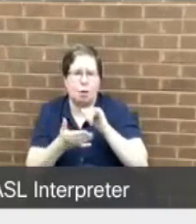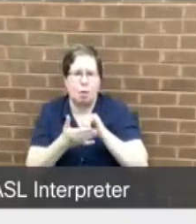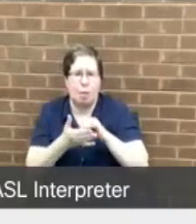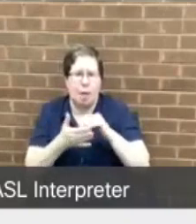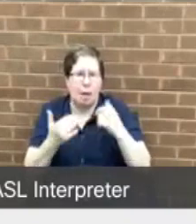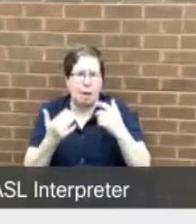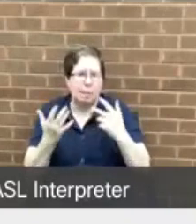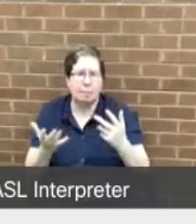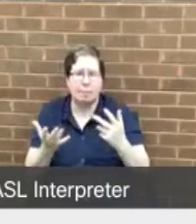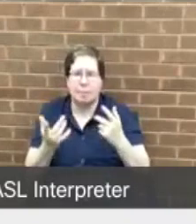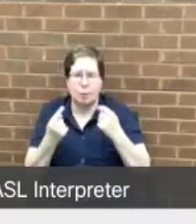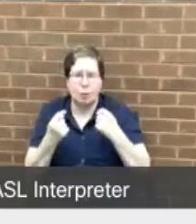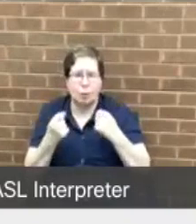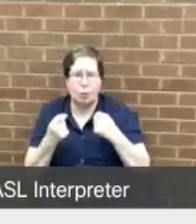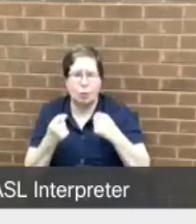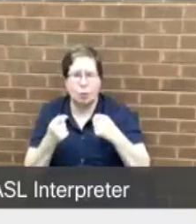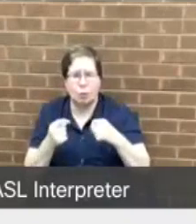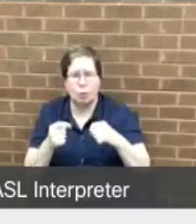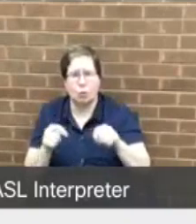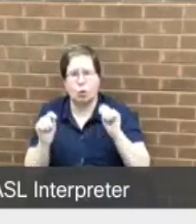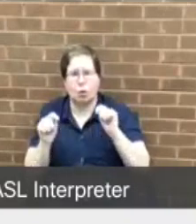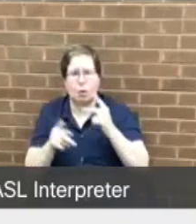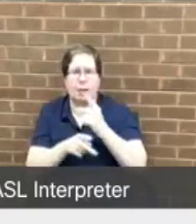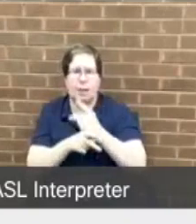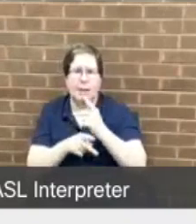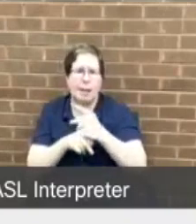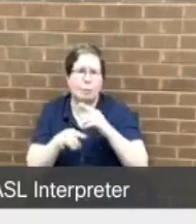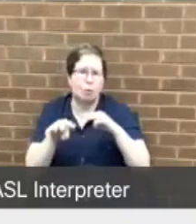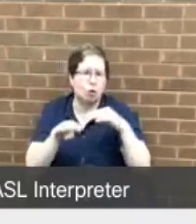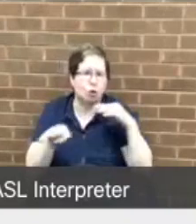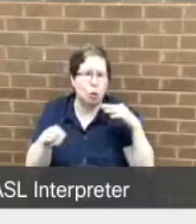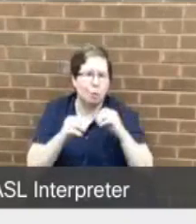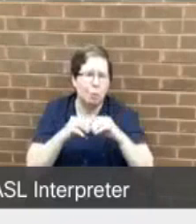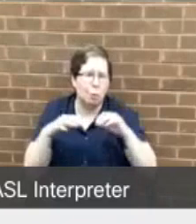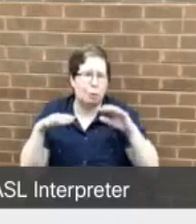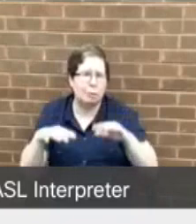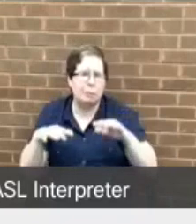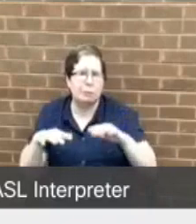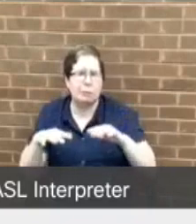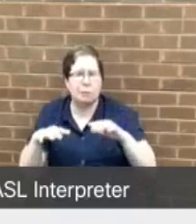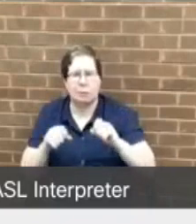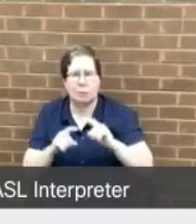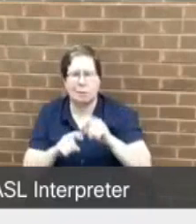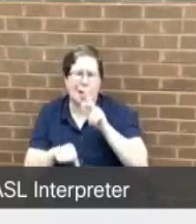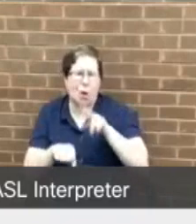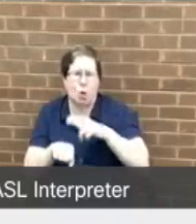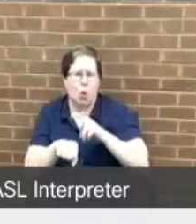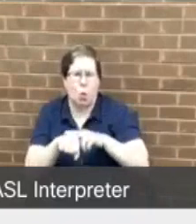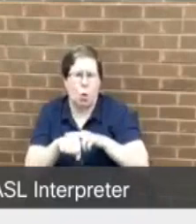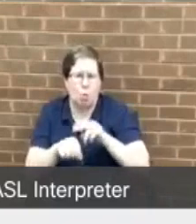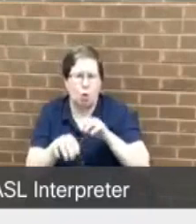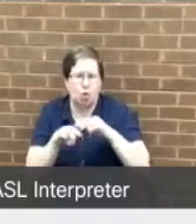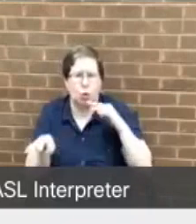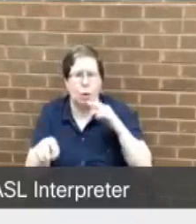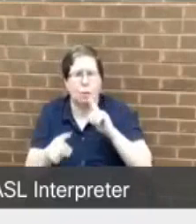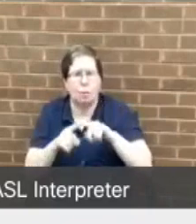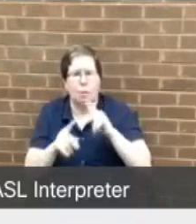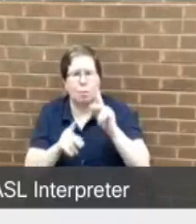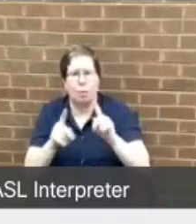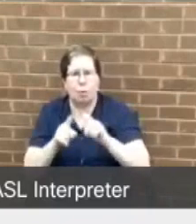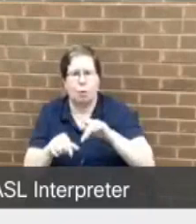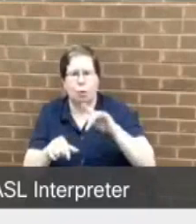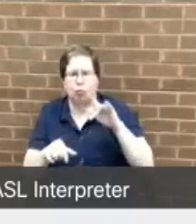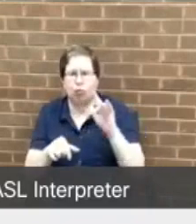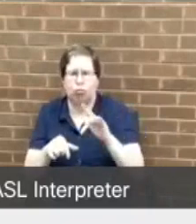to keep the traffic quieter for residents. And this isn't normal traffic. These are vehicles that are like souped